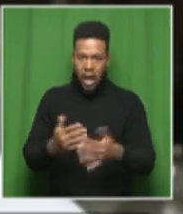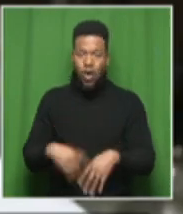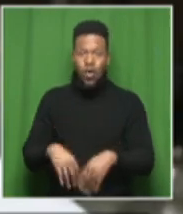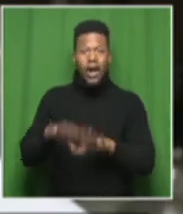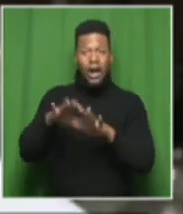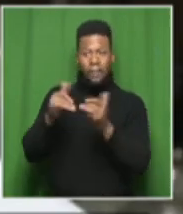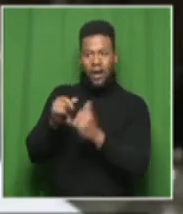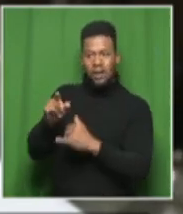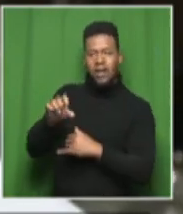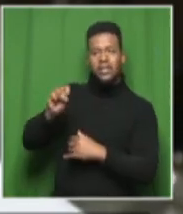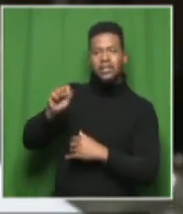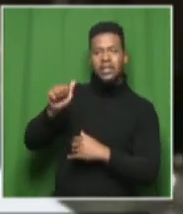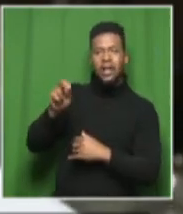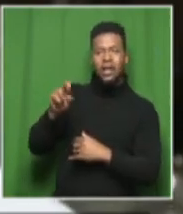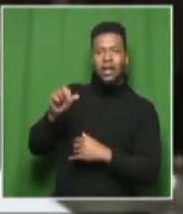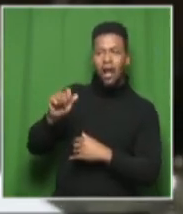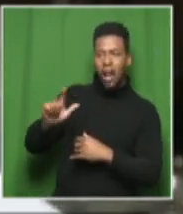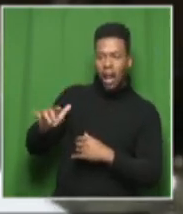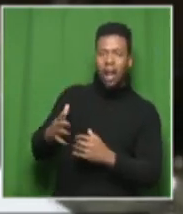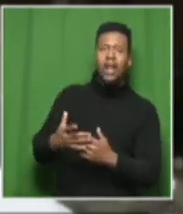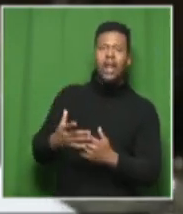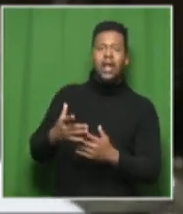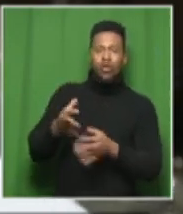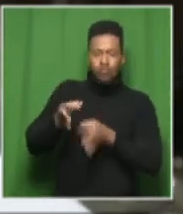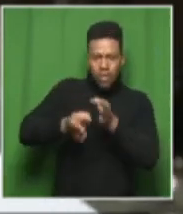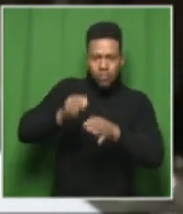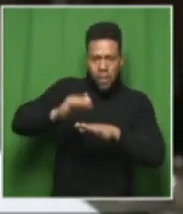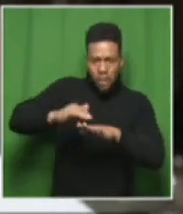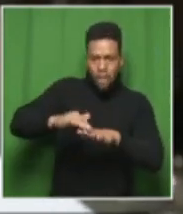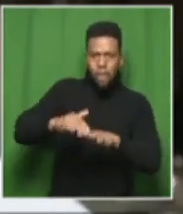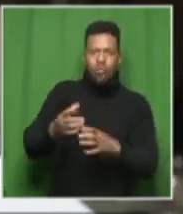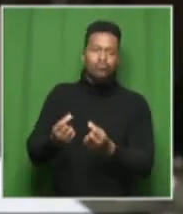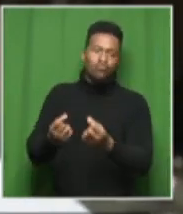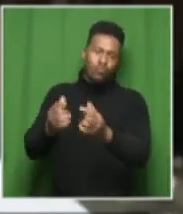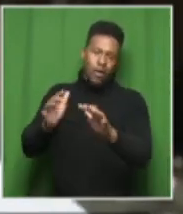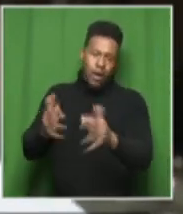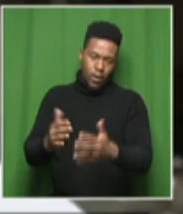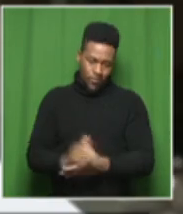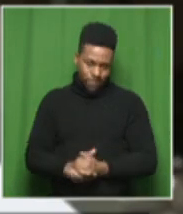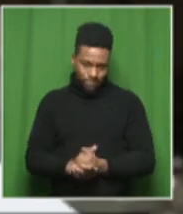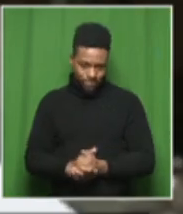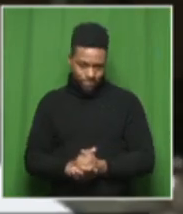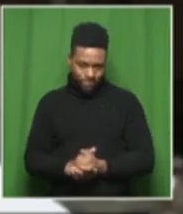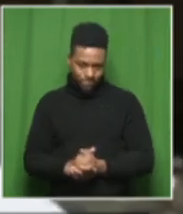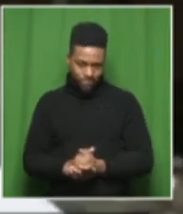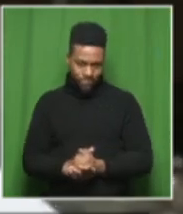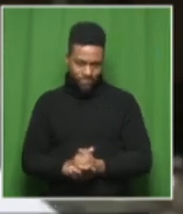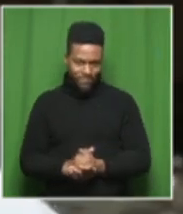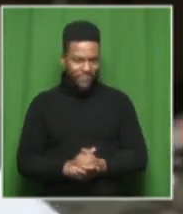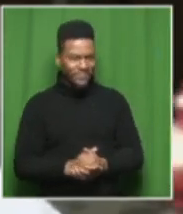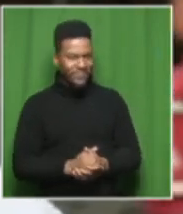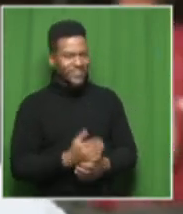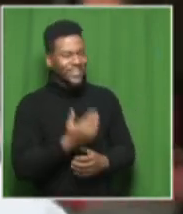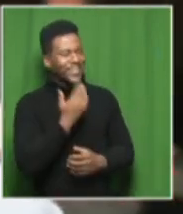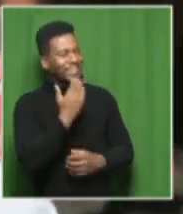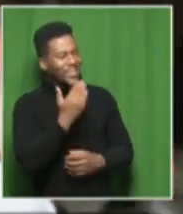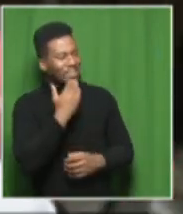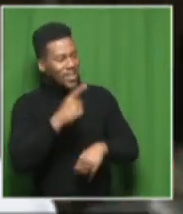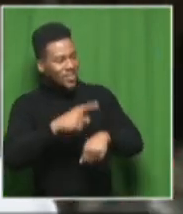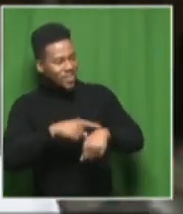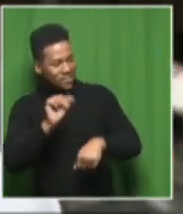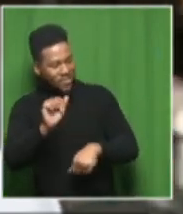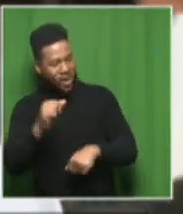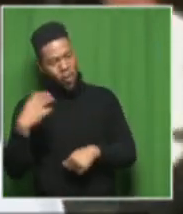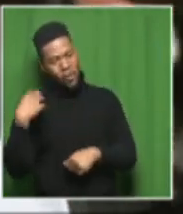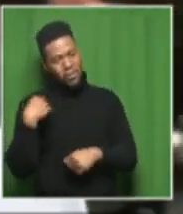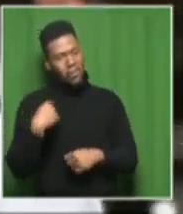and our provincial municipalities will also be able to articulate into those needs. Thank you so much for your time, Minister. I wish